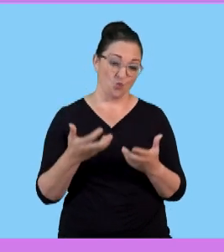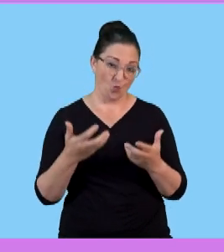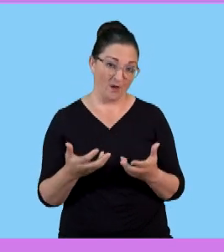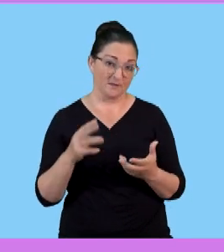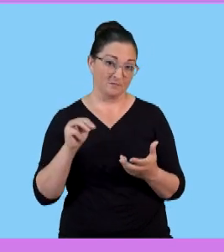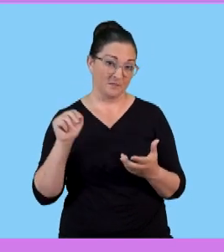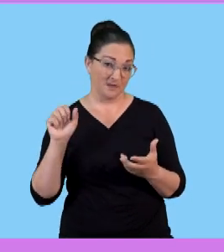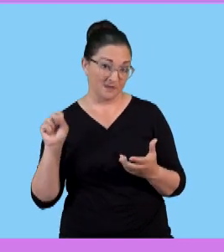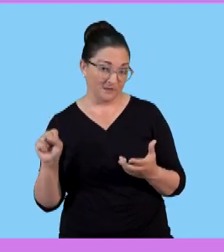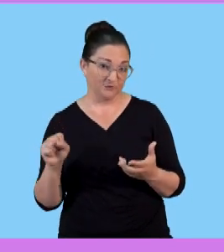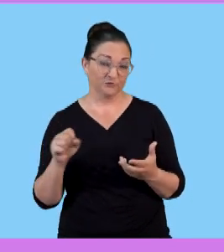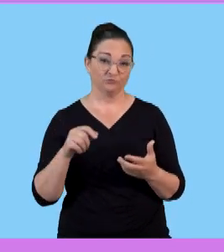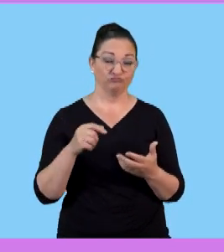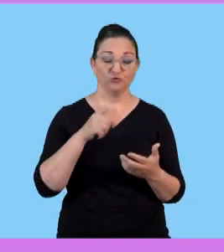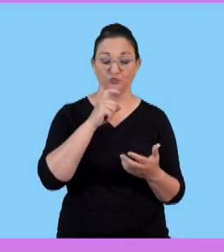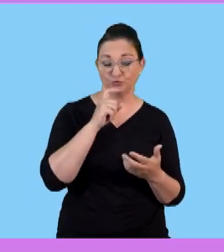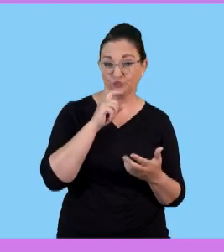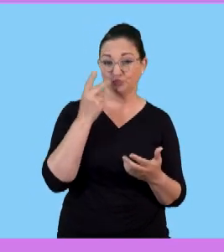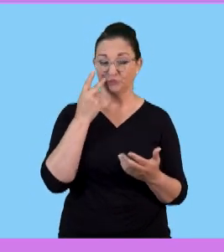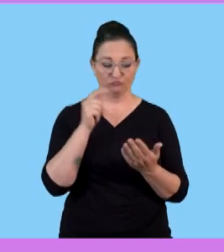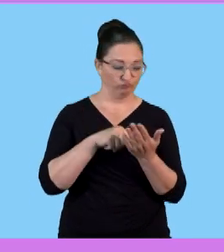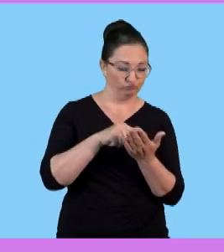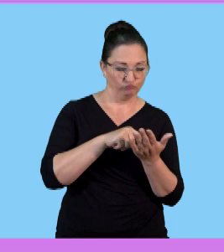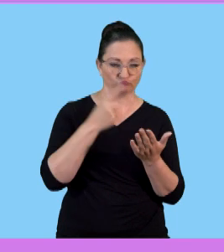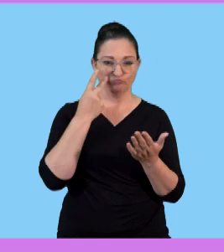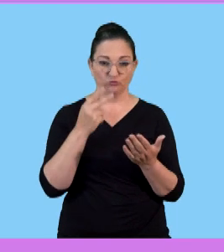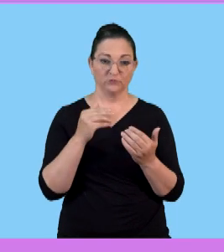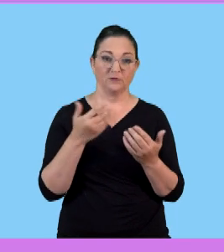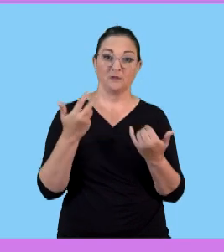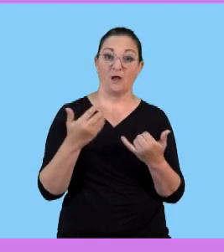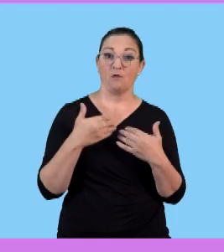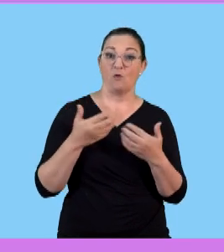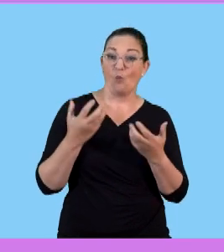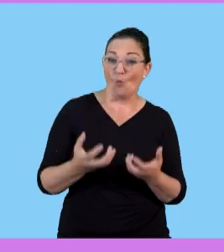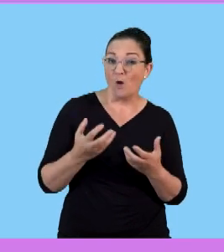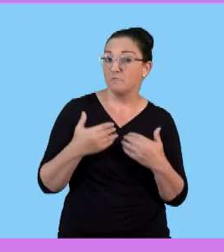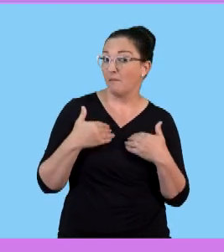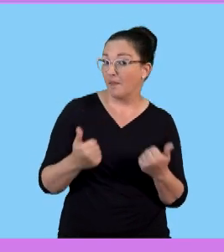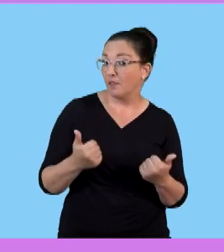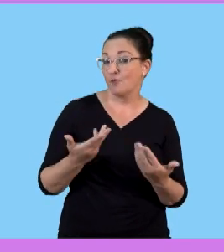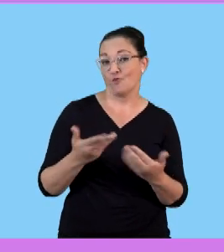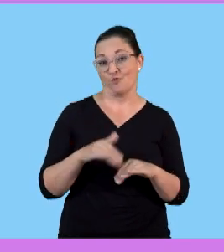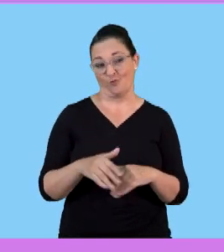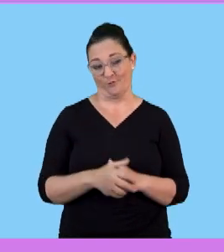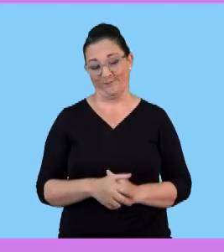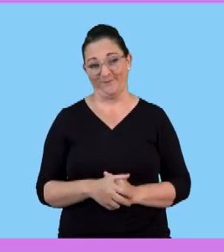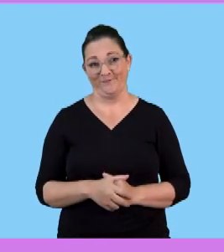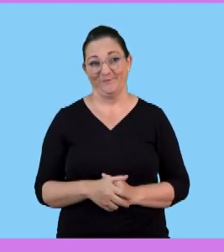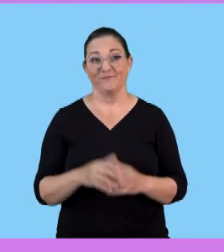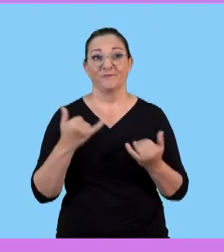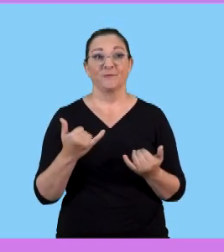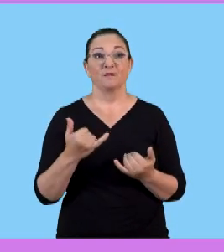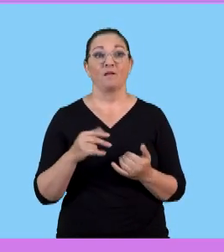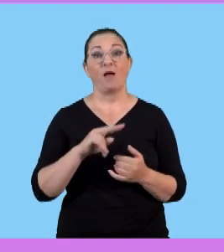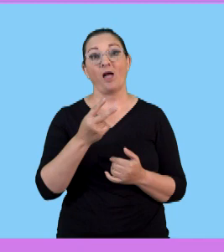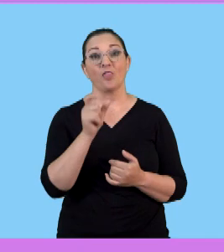and weight, or mass for that matter, right, to work out if your weight is healthy. All right, now let us quickly look